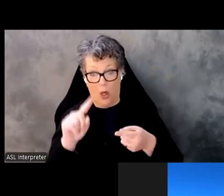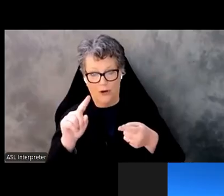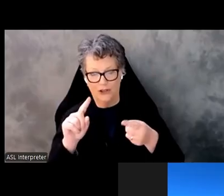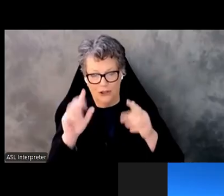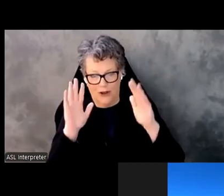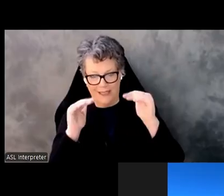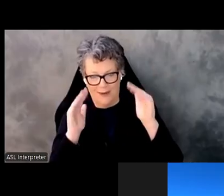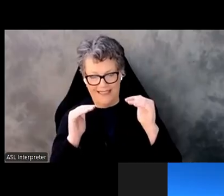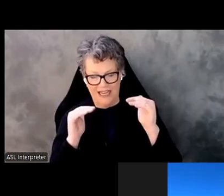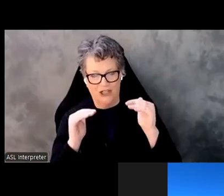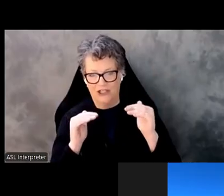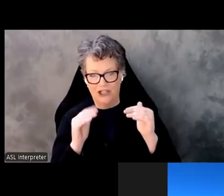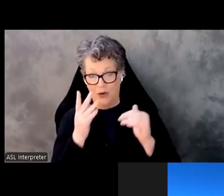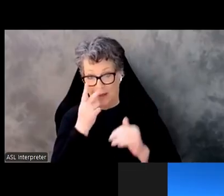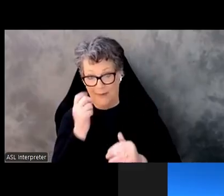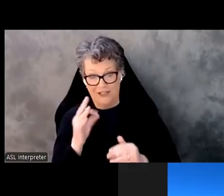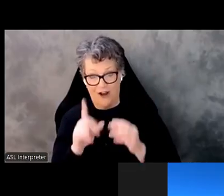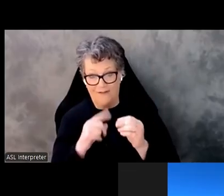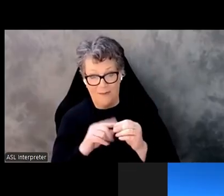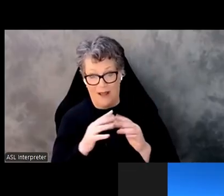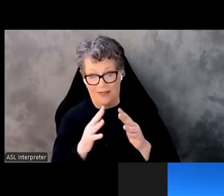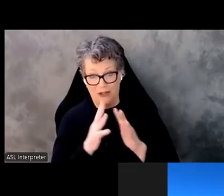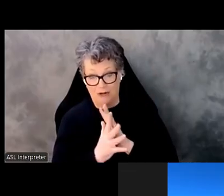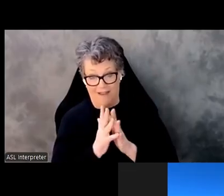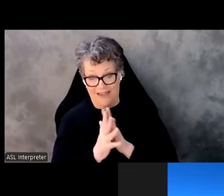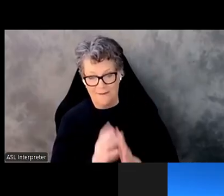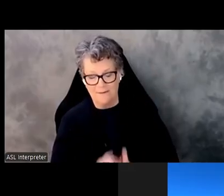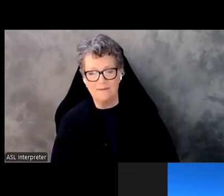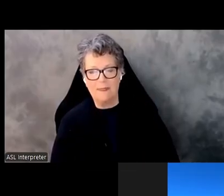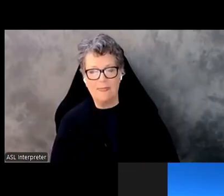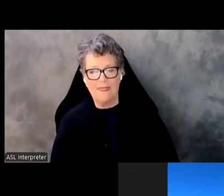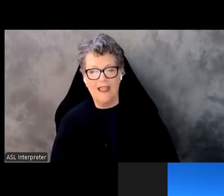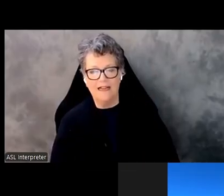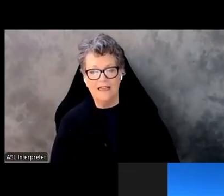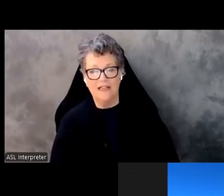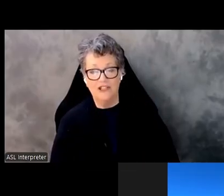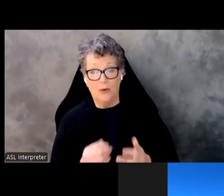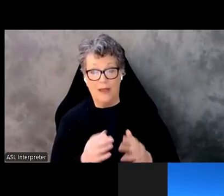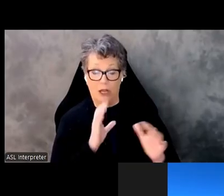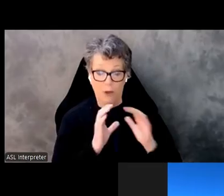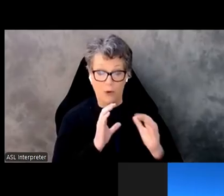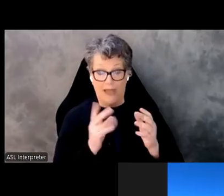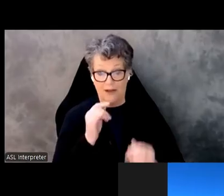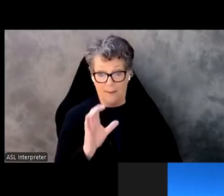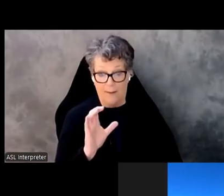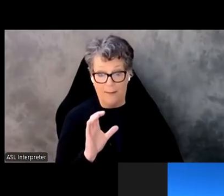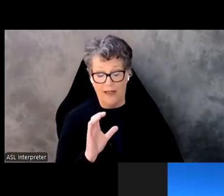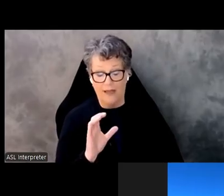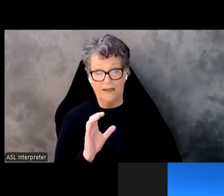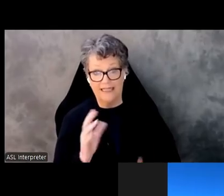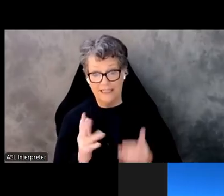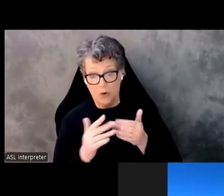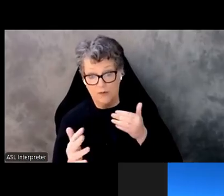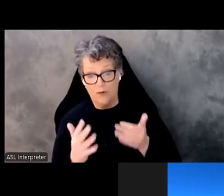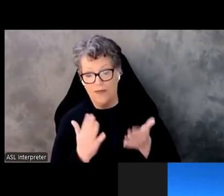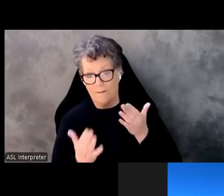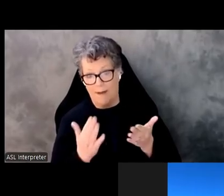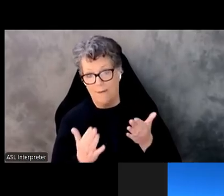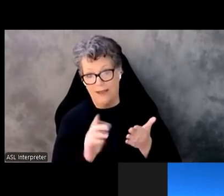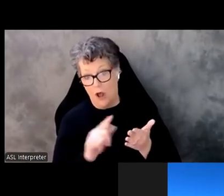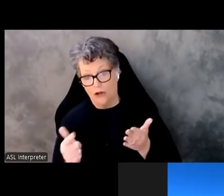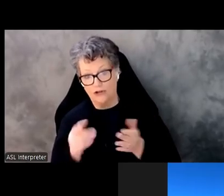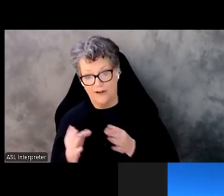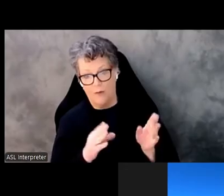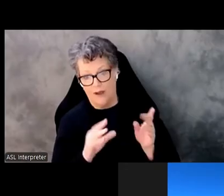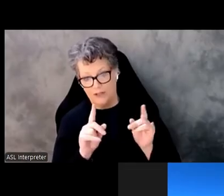expectation so you don't get pissed off about the traffic. So in communicating to the public as this goes forward, there might be alternative ways to